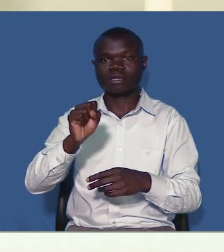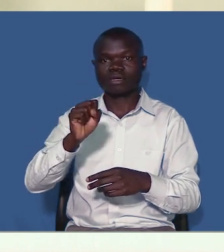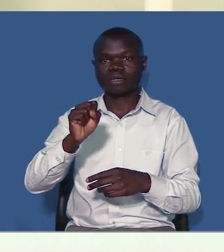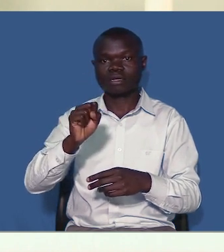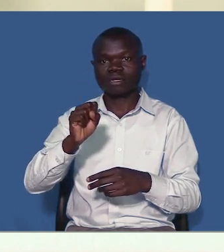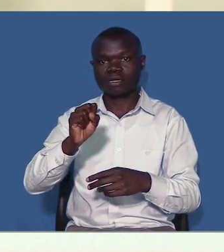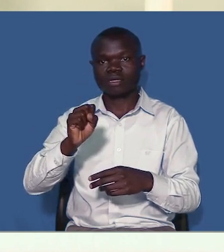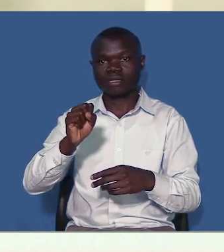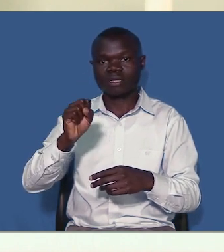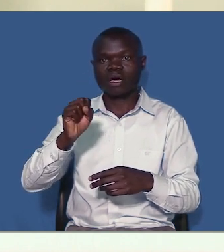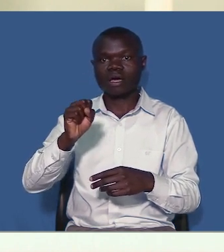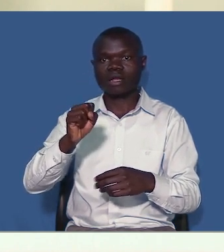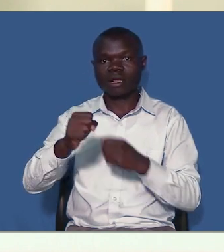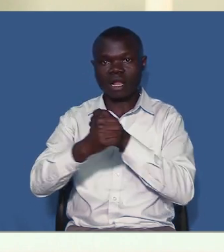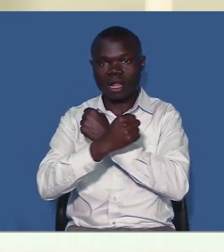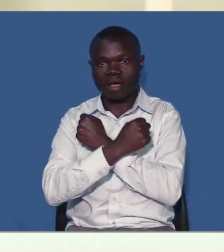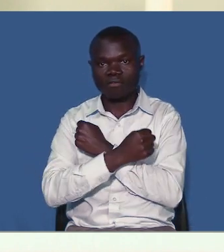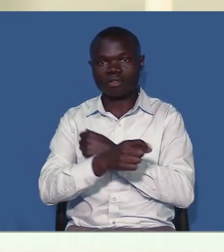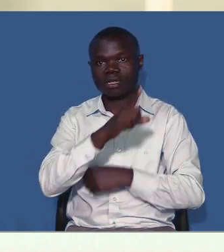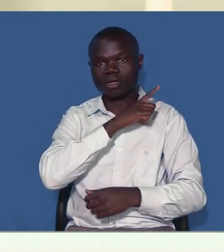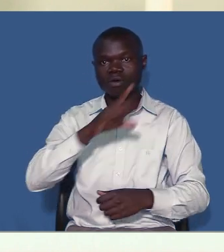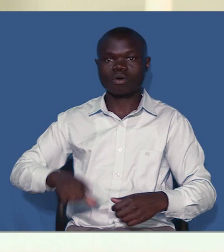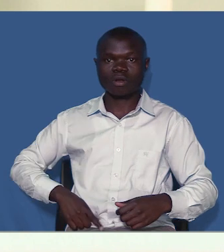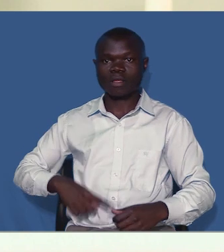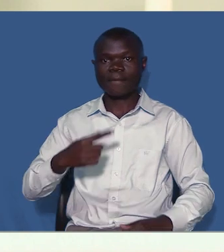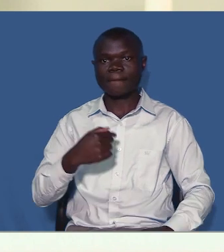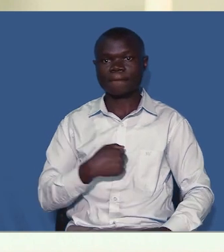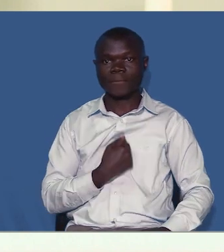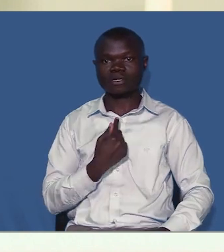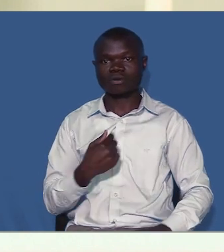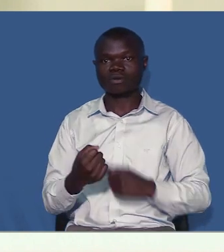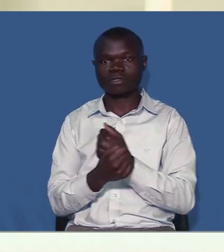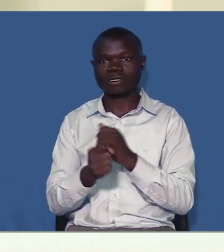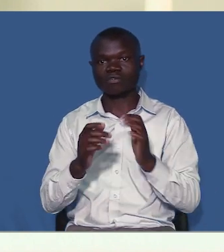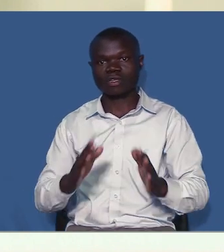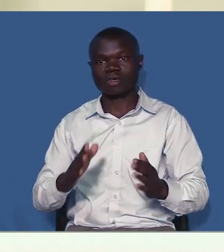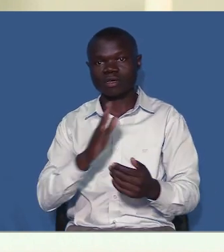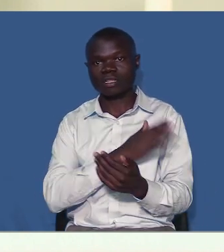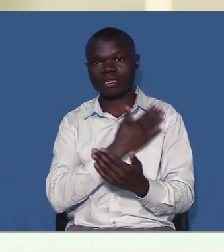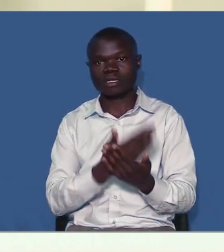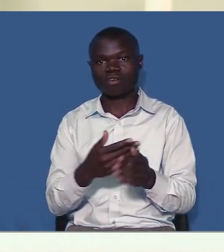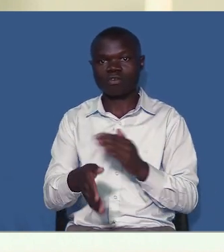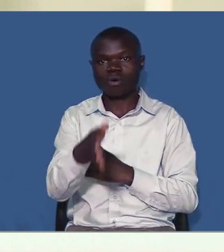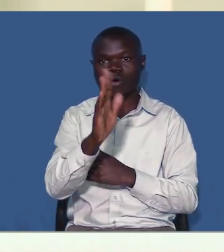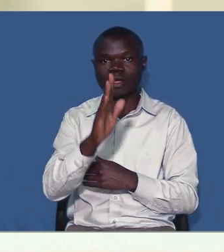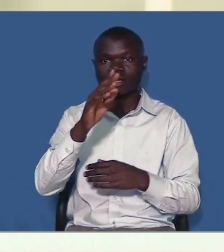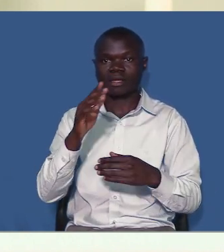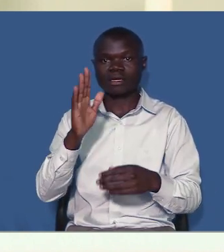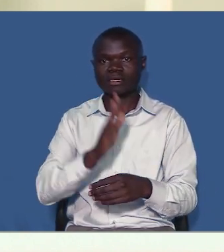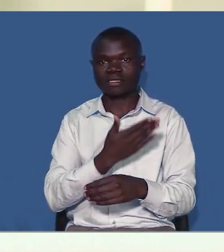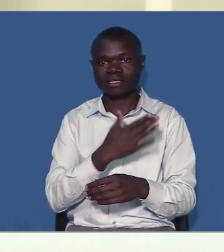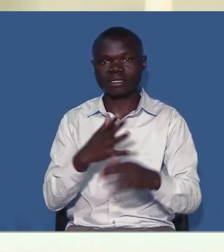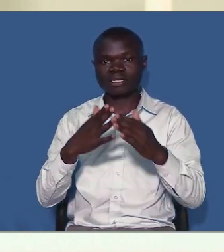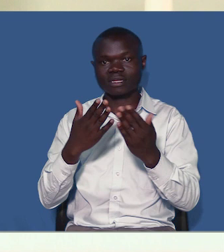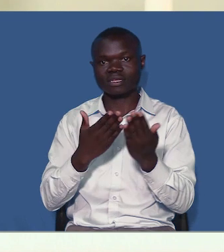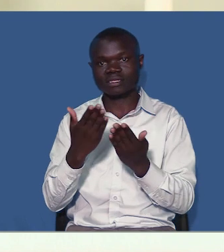my personal Savior. By the grace of God, I sing in the cathedral and serve in